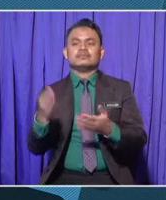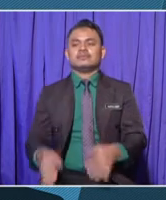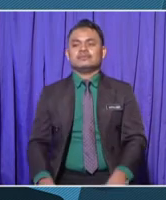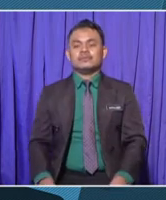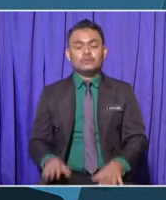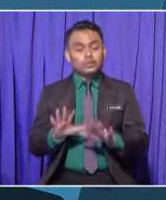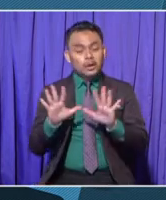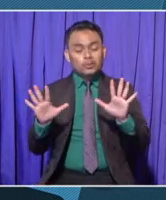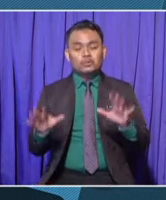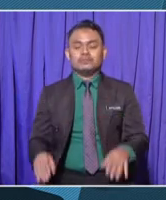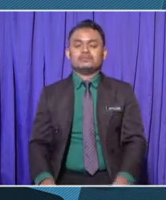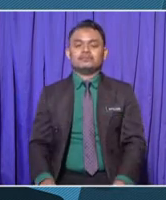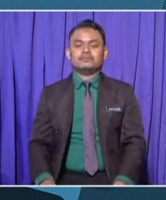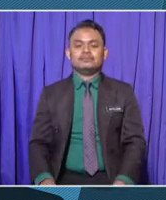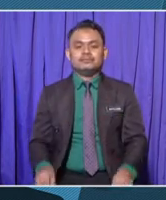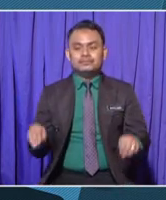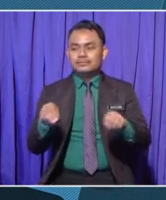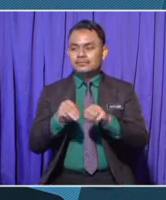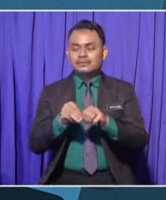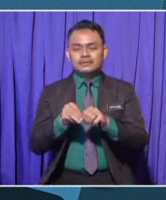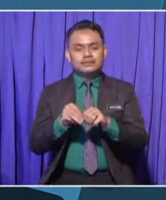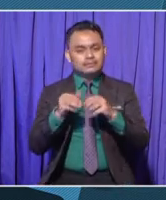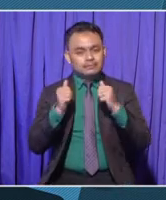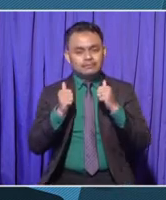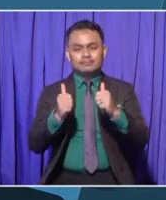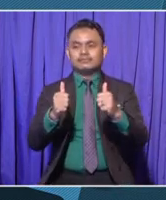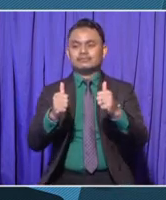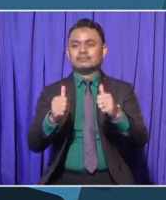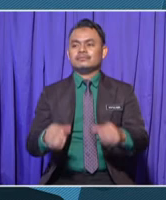Wow! This magnet is really great.